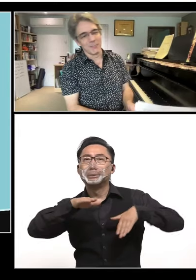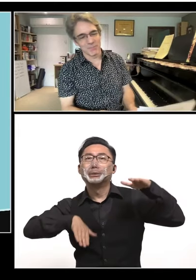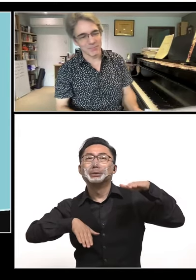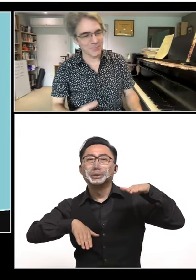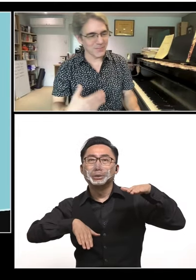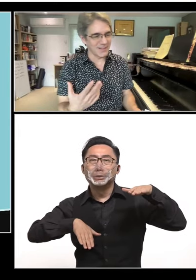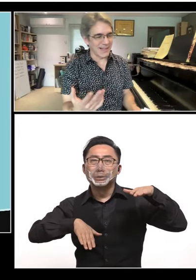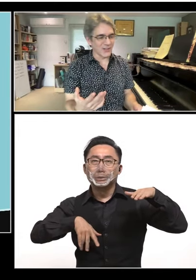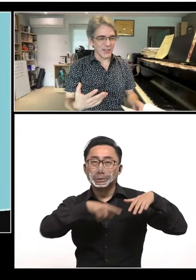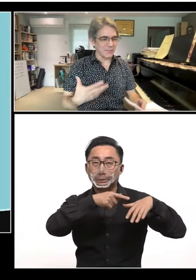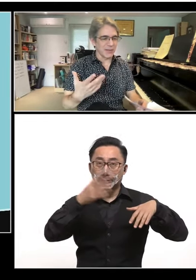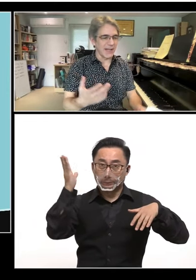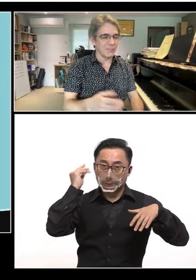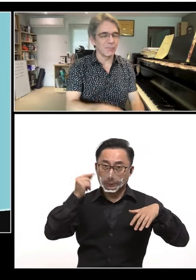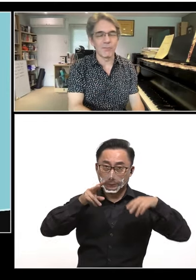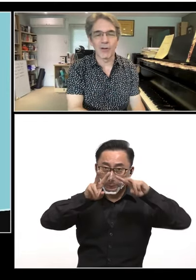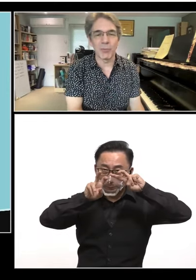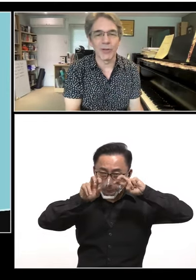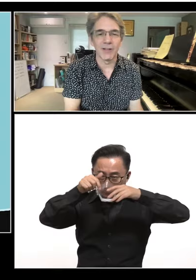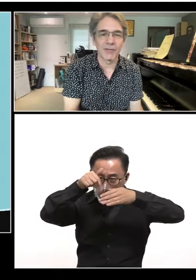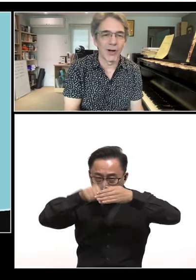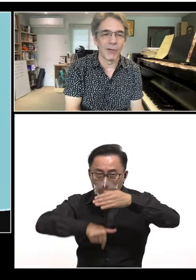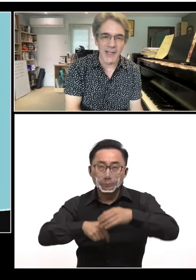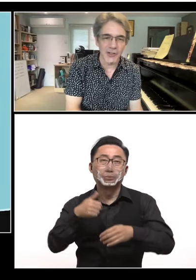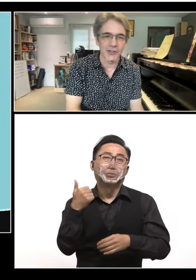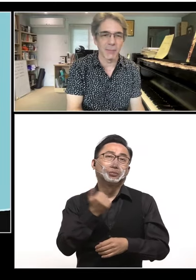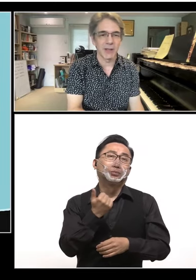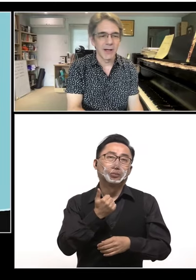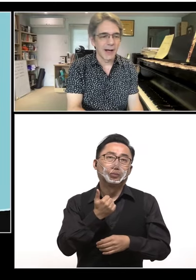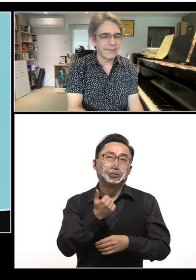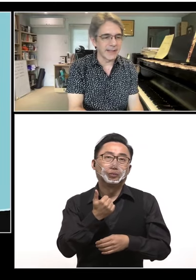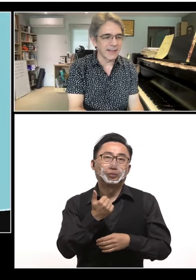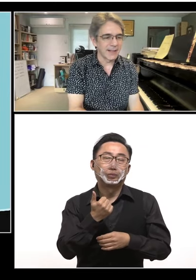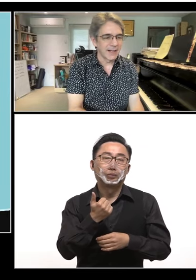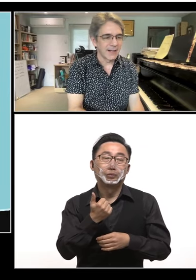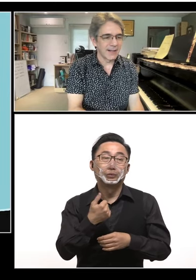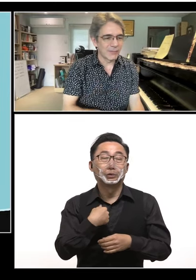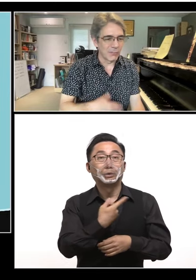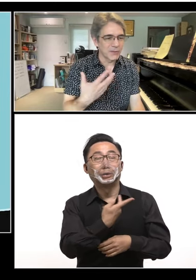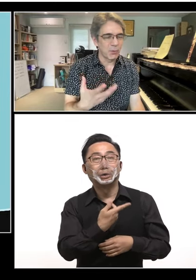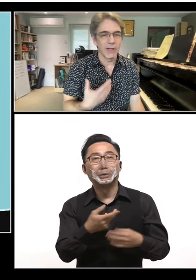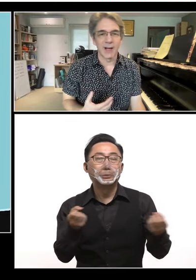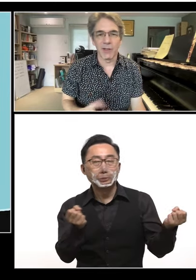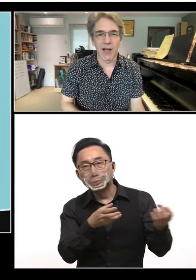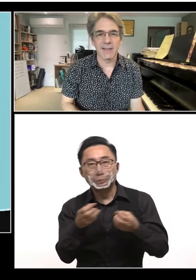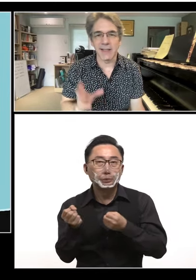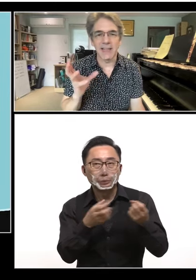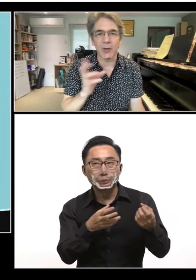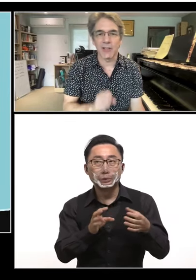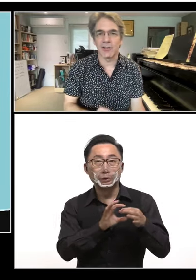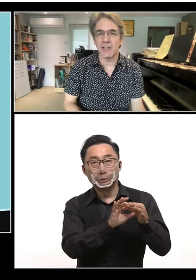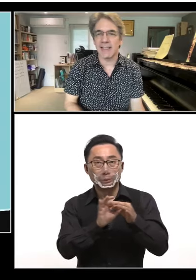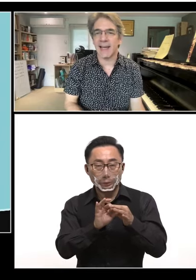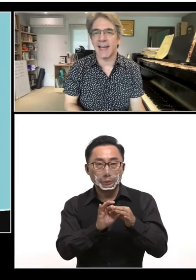so this actually became very important for our relationship. I think from this point, I realized that